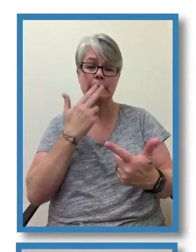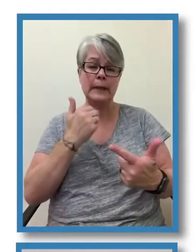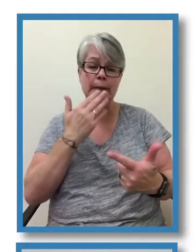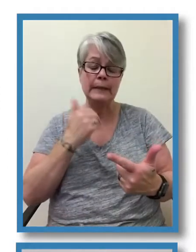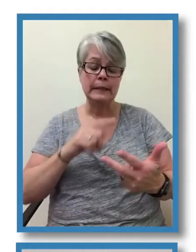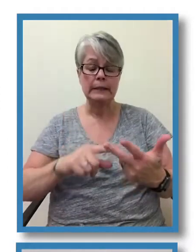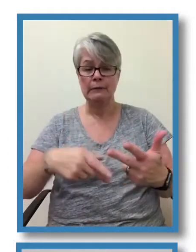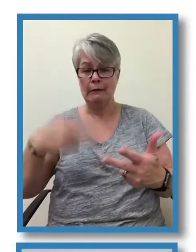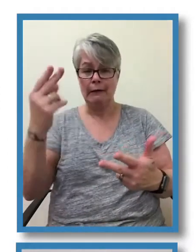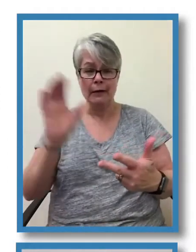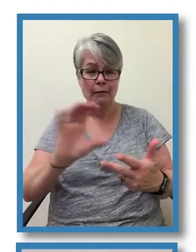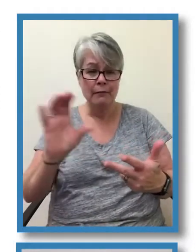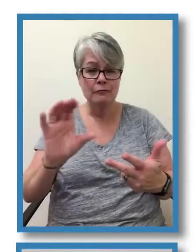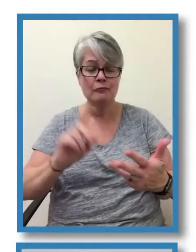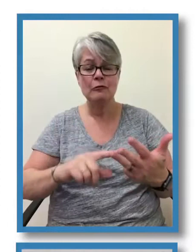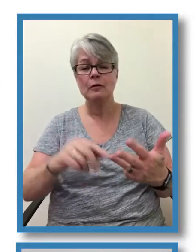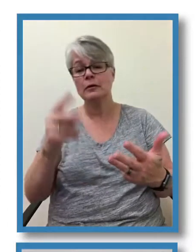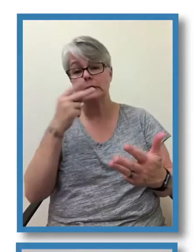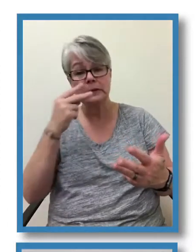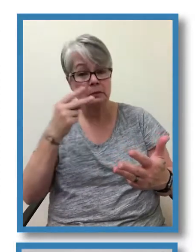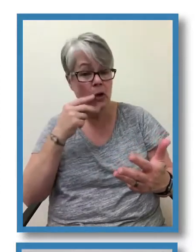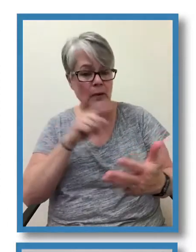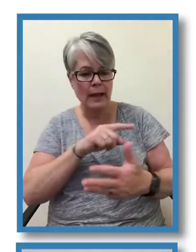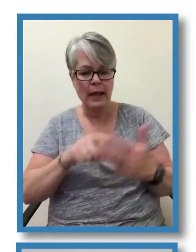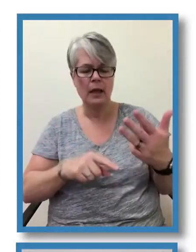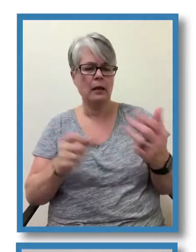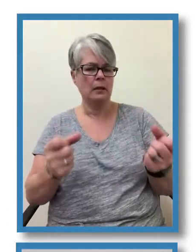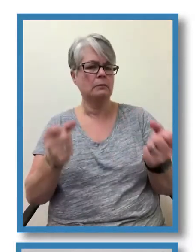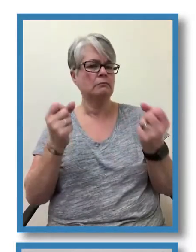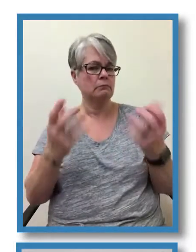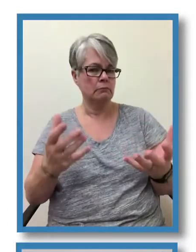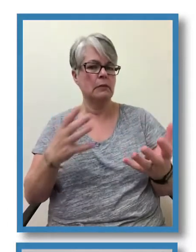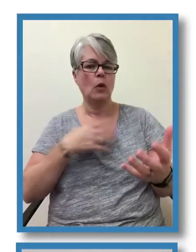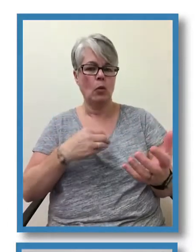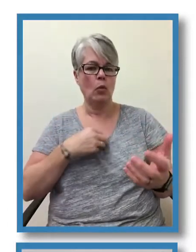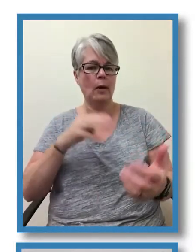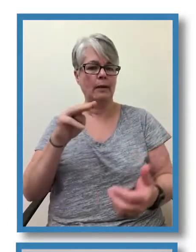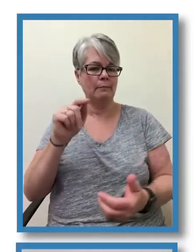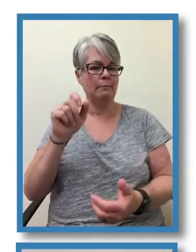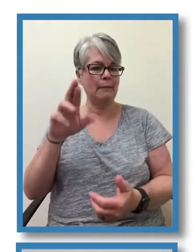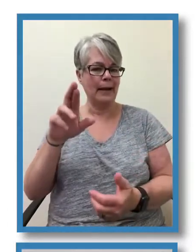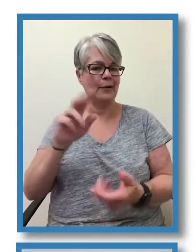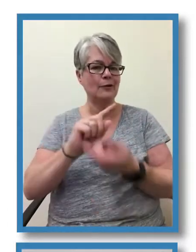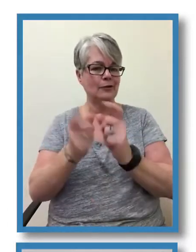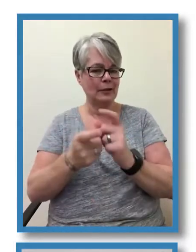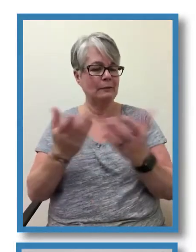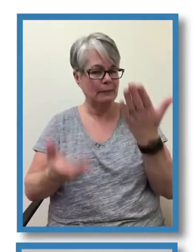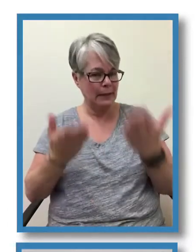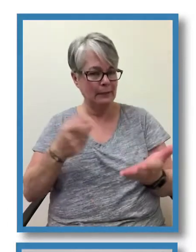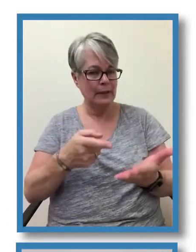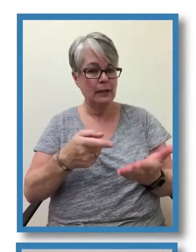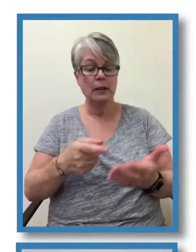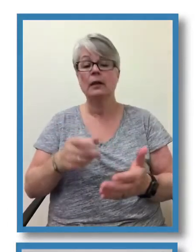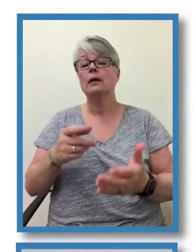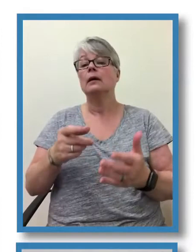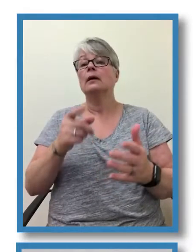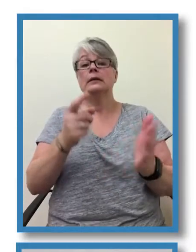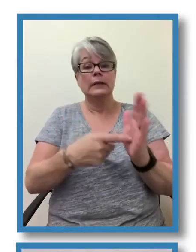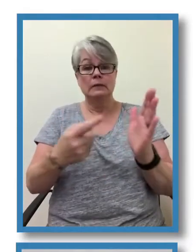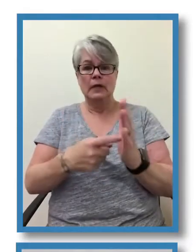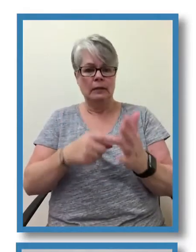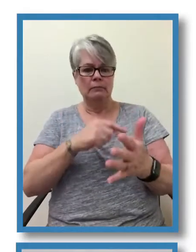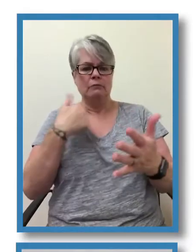those risk factors and have very little in the way of white matter change or even strokes. And that's part of the differences between different